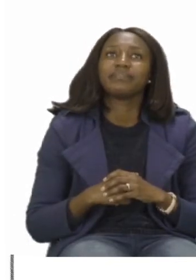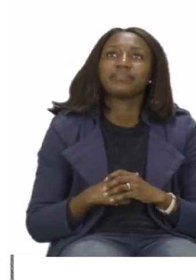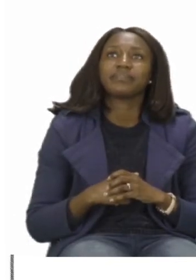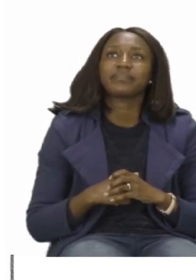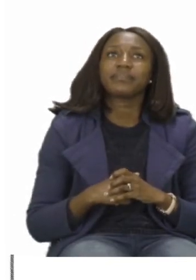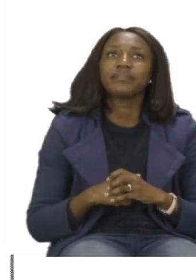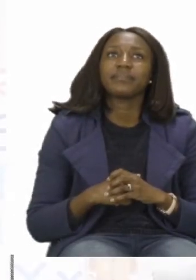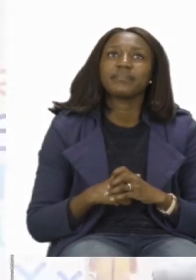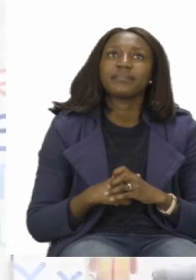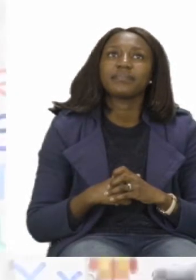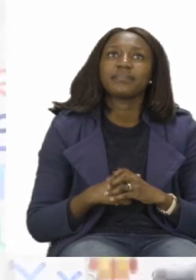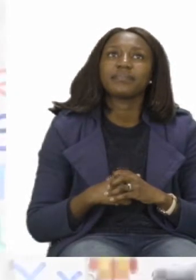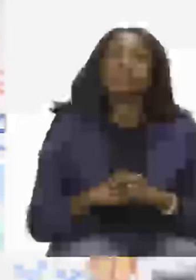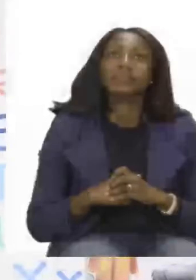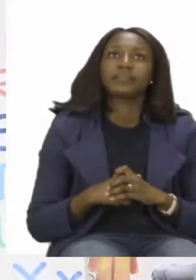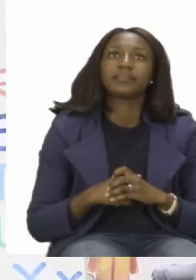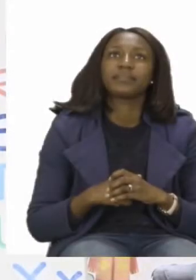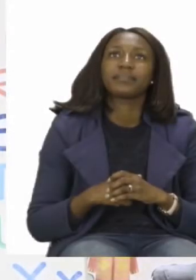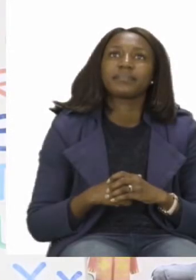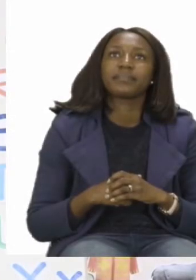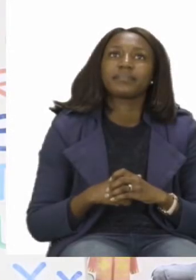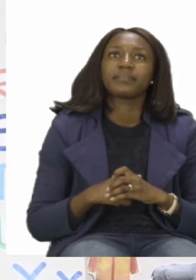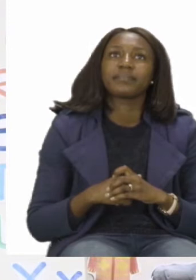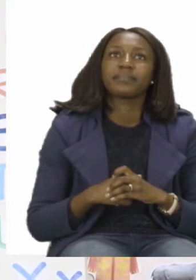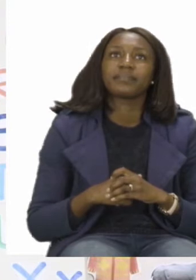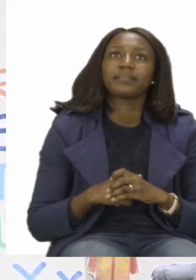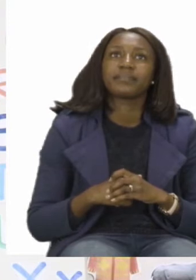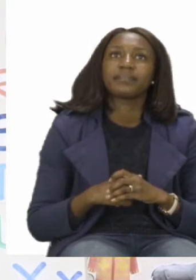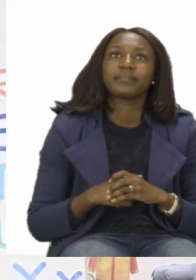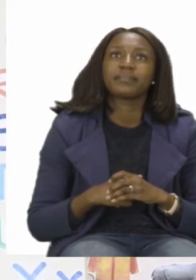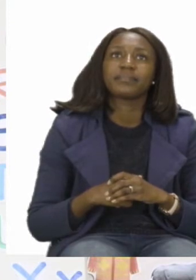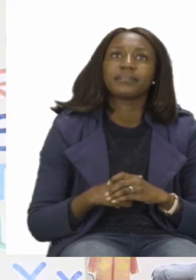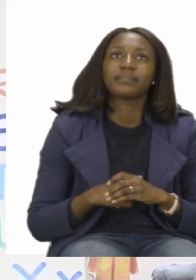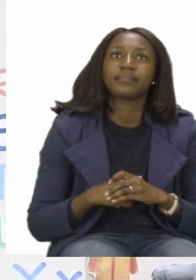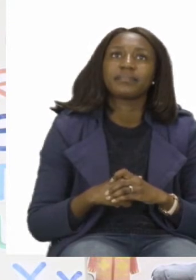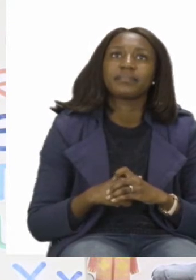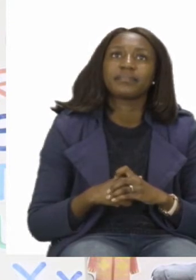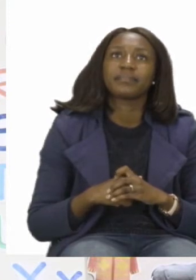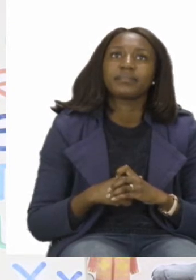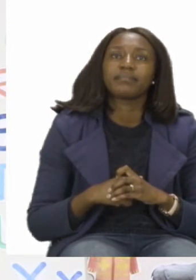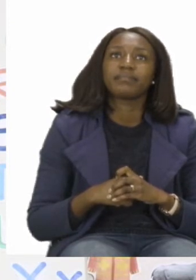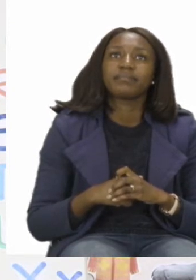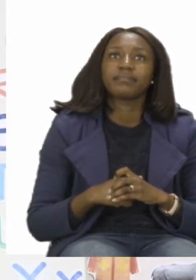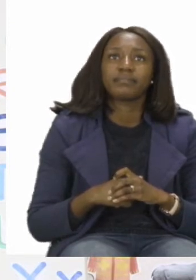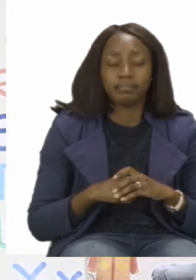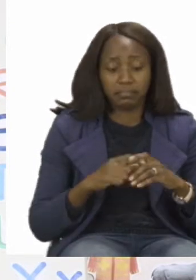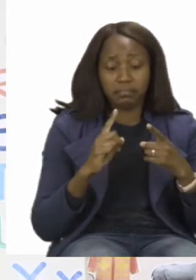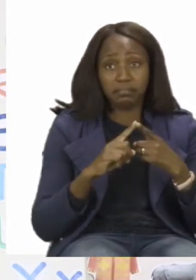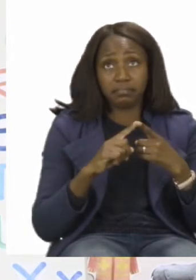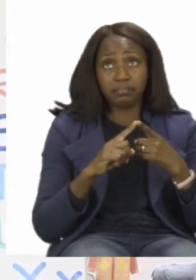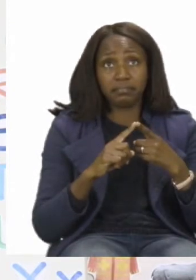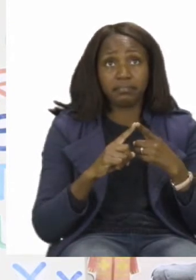look at how you can complete your times tables. So the first example I took